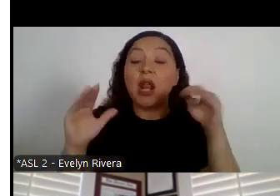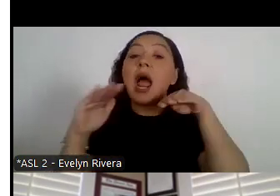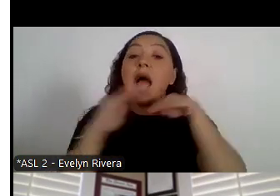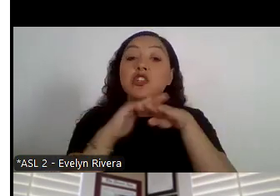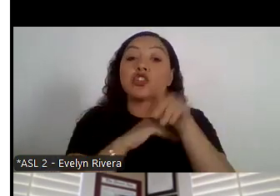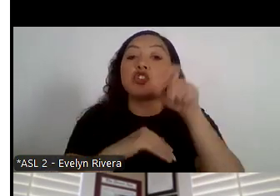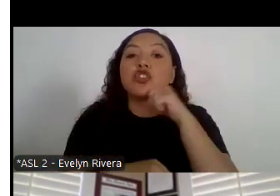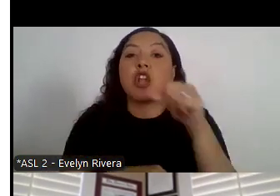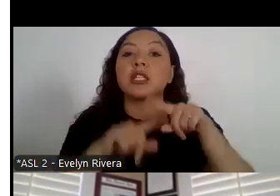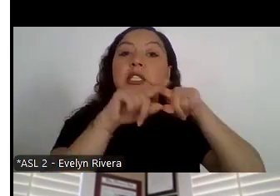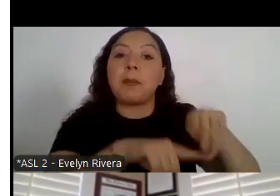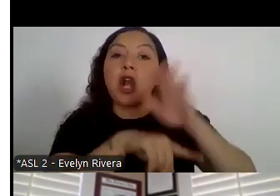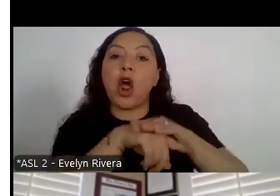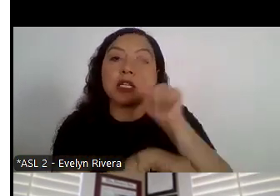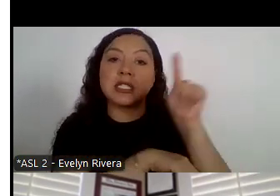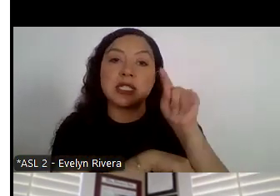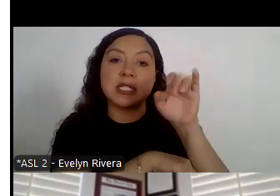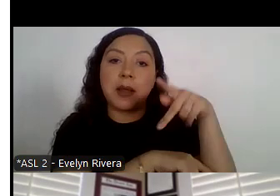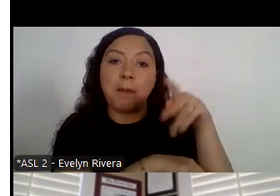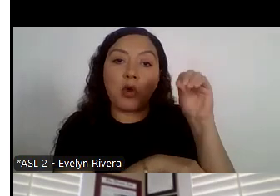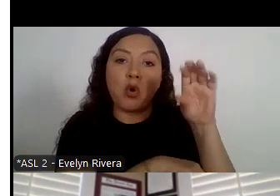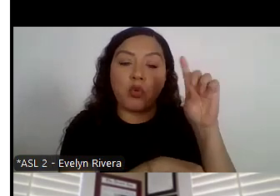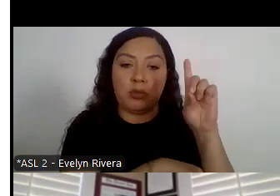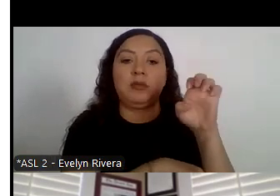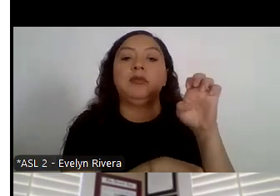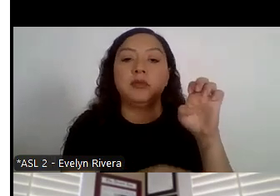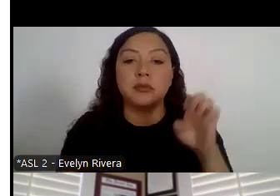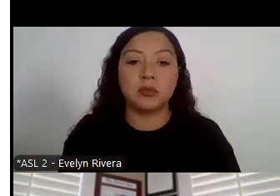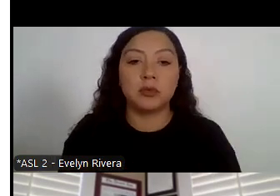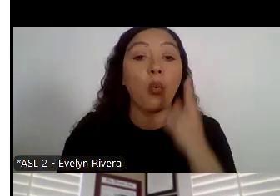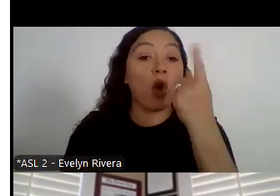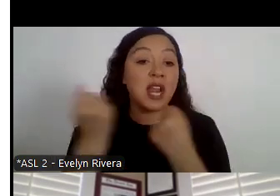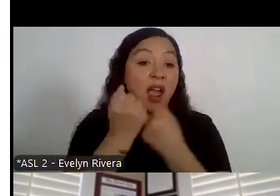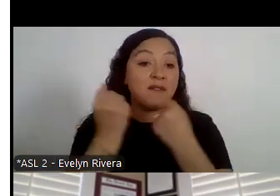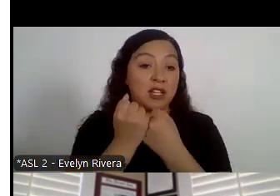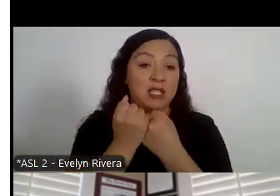depend on zip code. And one advocate put it bluntly,